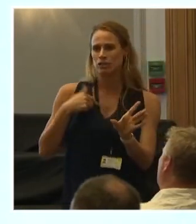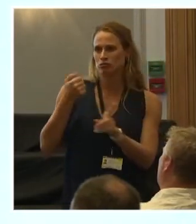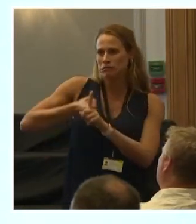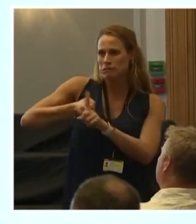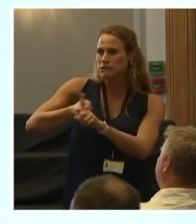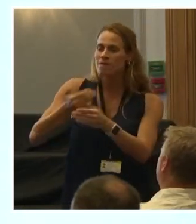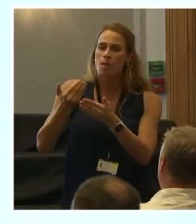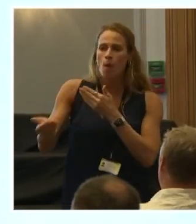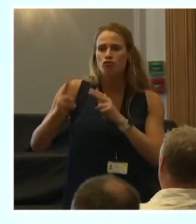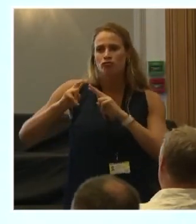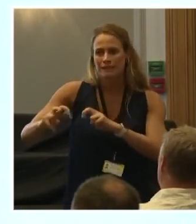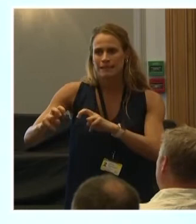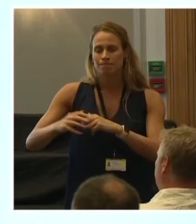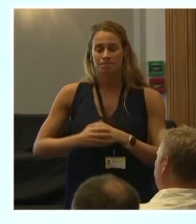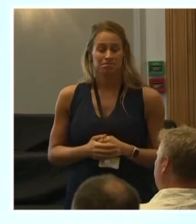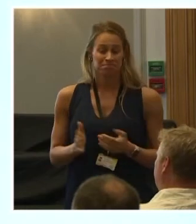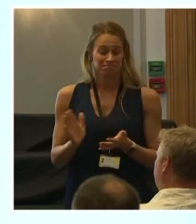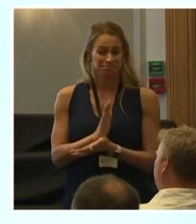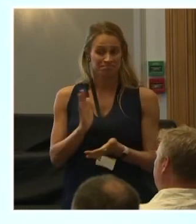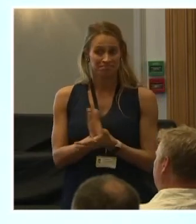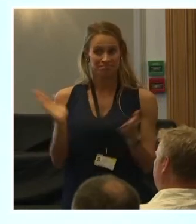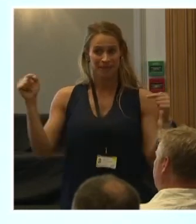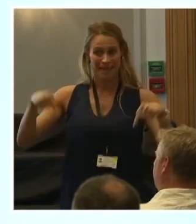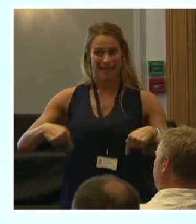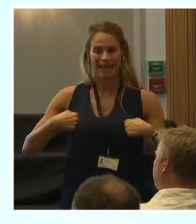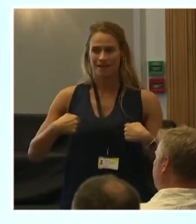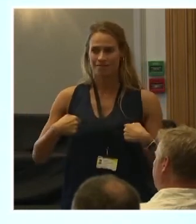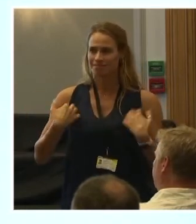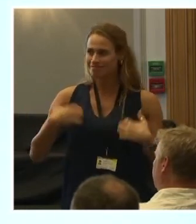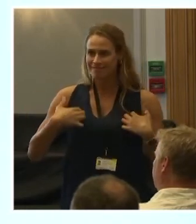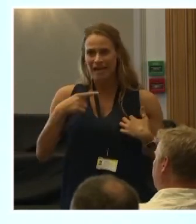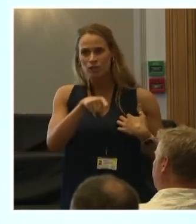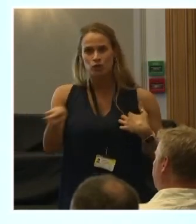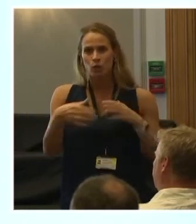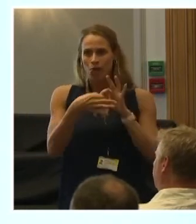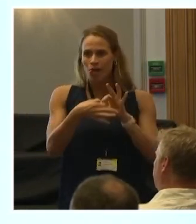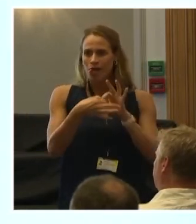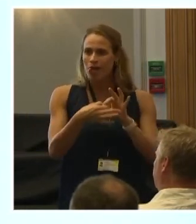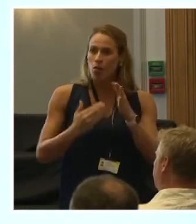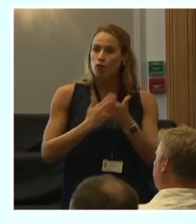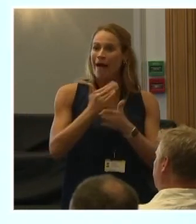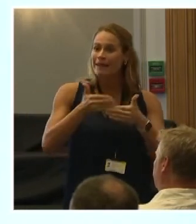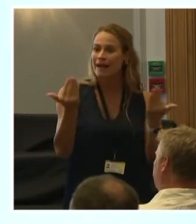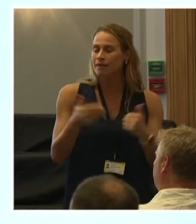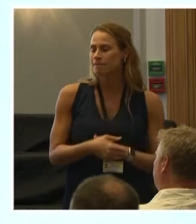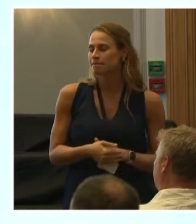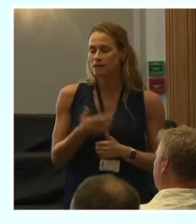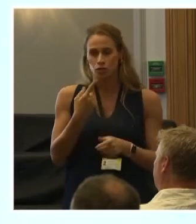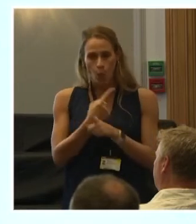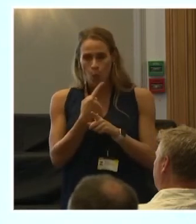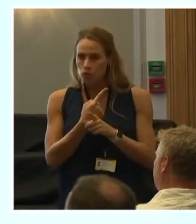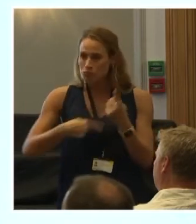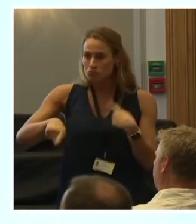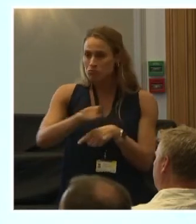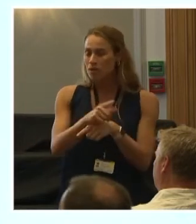It's been a pleasure to join you here today, and I look forward to speaking to as many of you as is possible in the course of the day. I hope that many